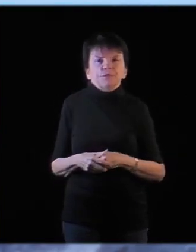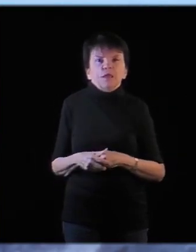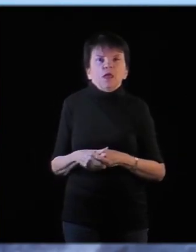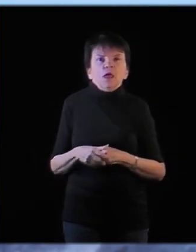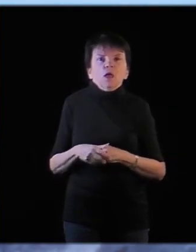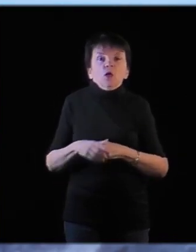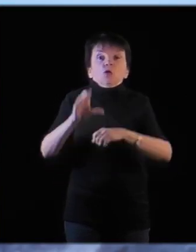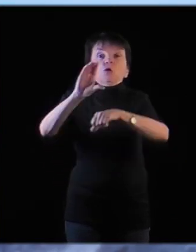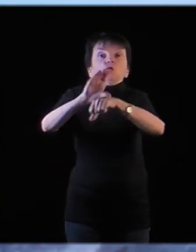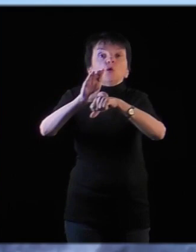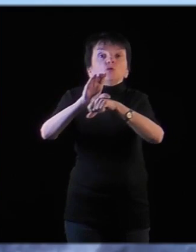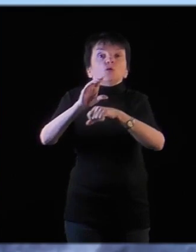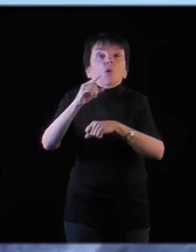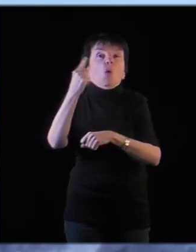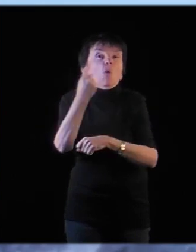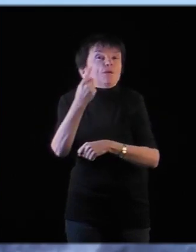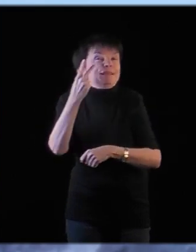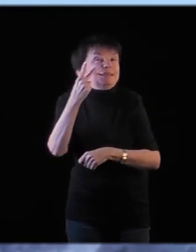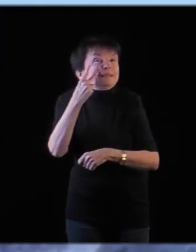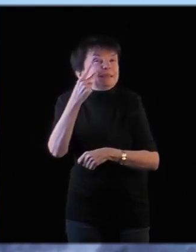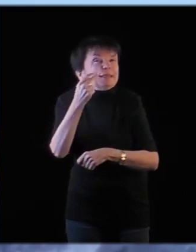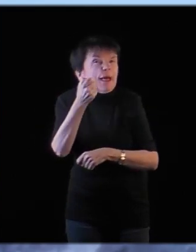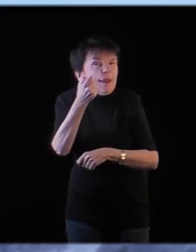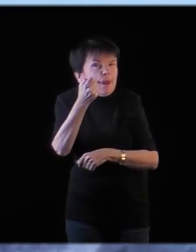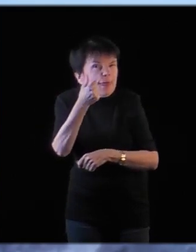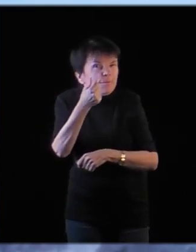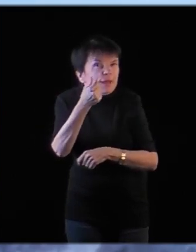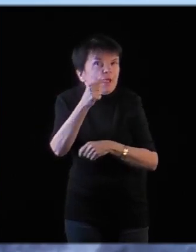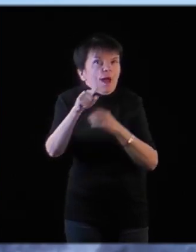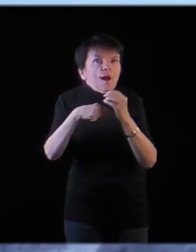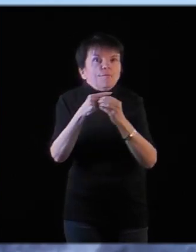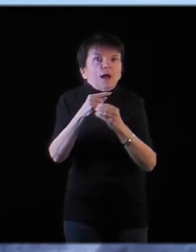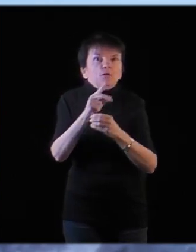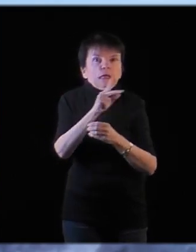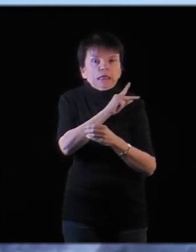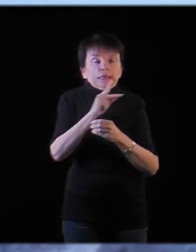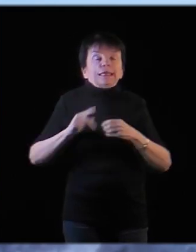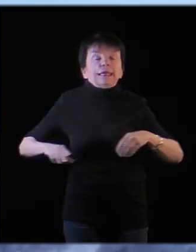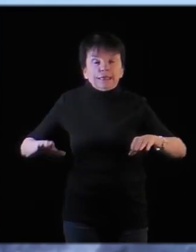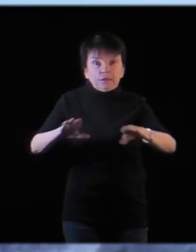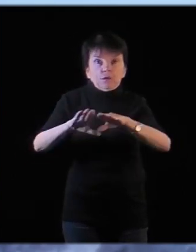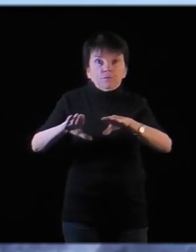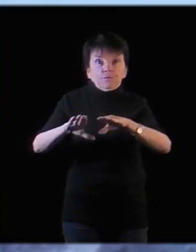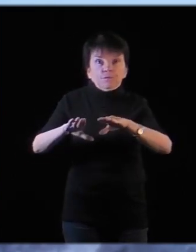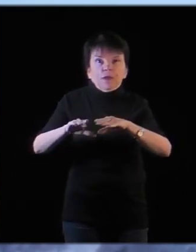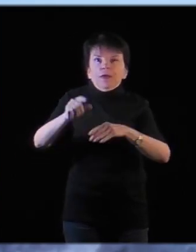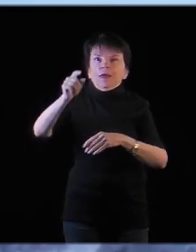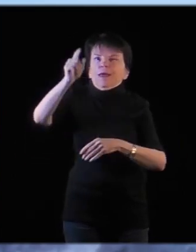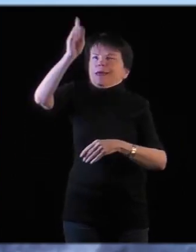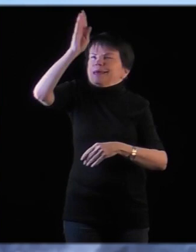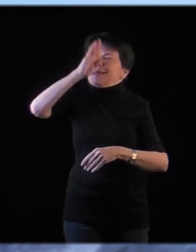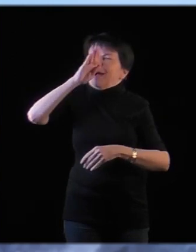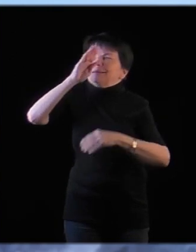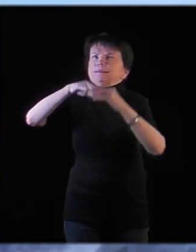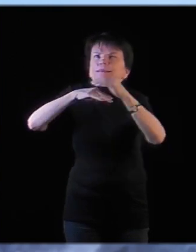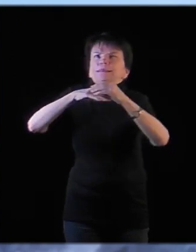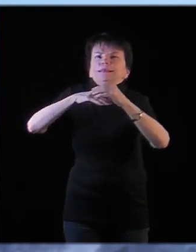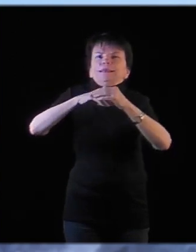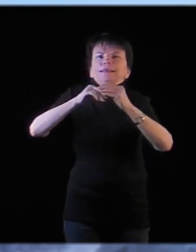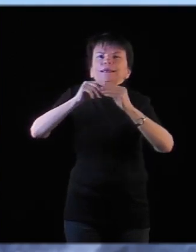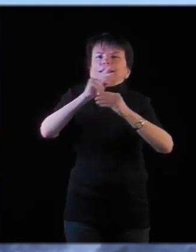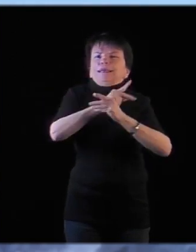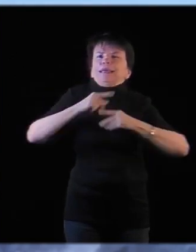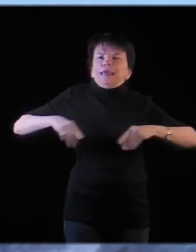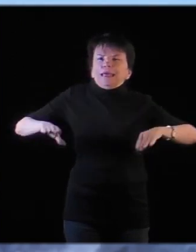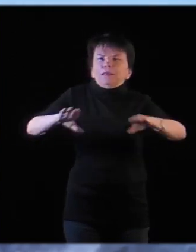a glimpse of what the kingdom is about, because the kingdom of God has so much more to offer than what